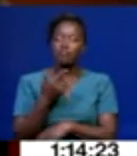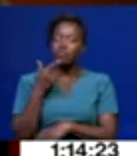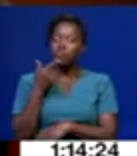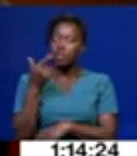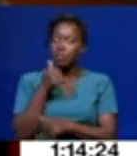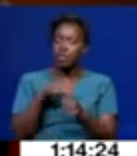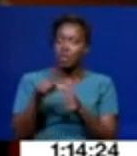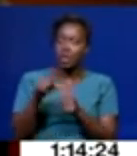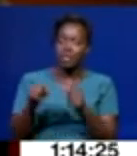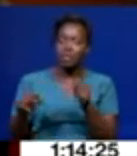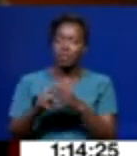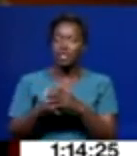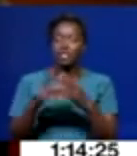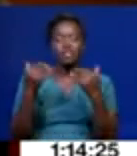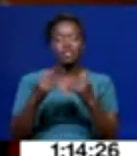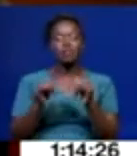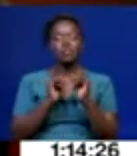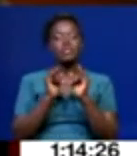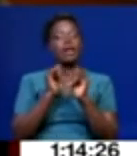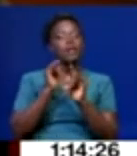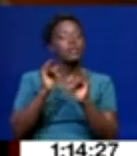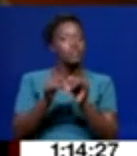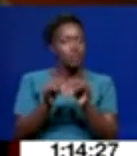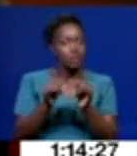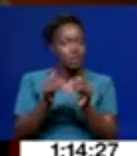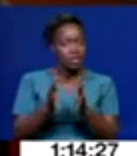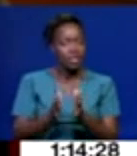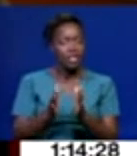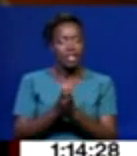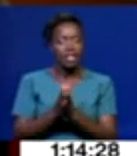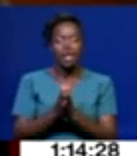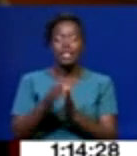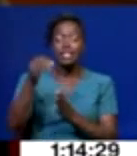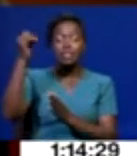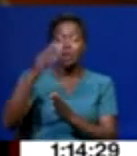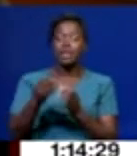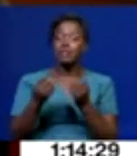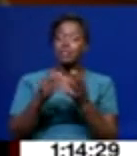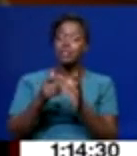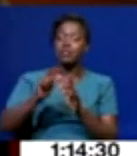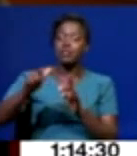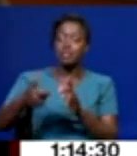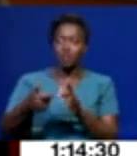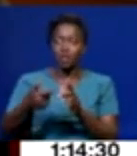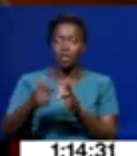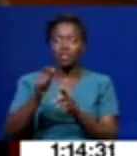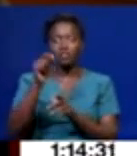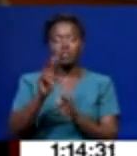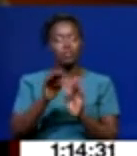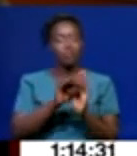a pioneer in sports broadcasting and a people person who inspired many through his radio and television programs.